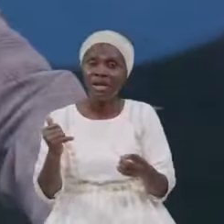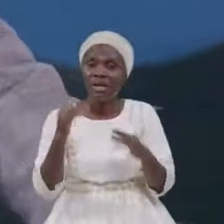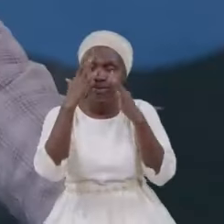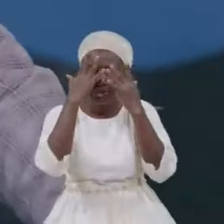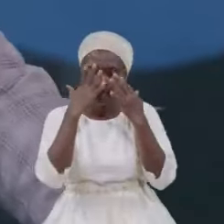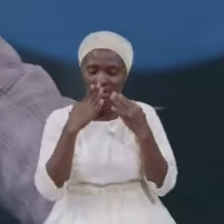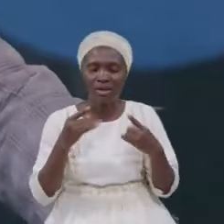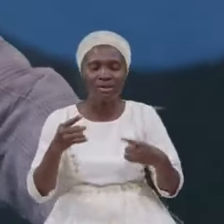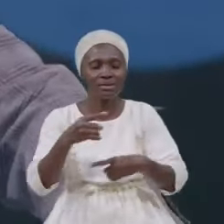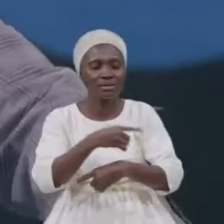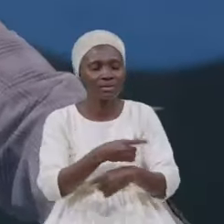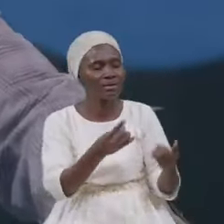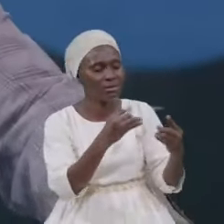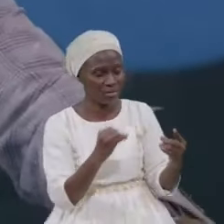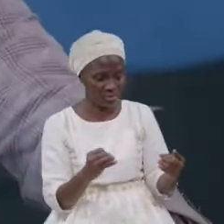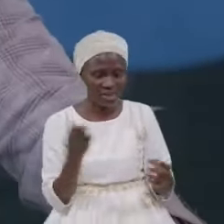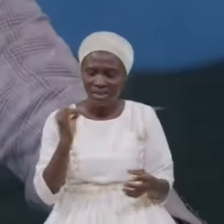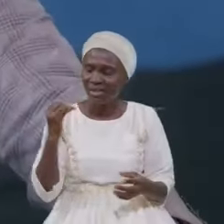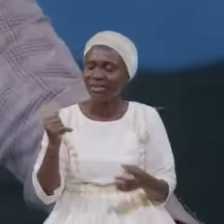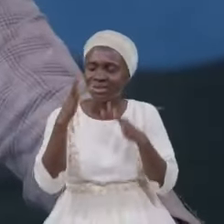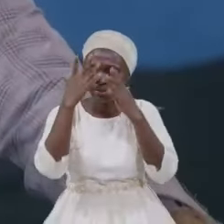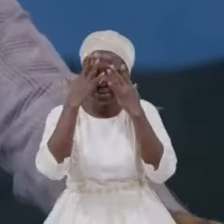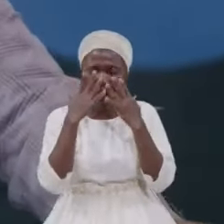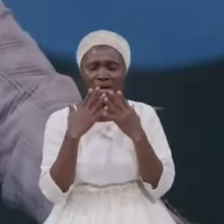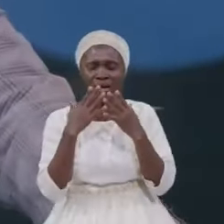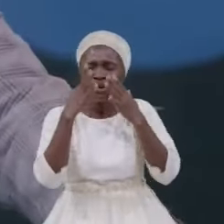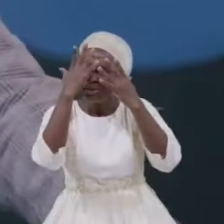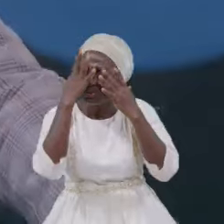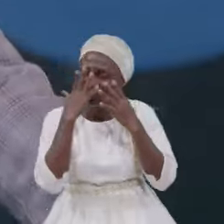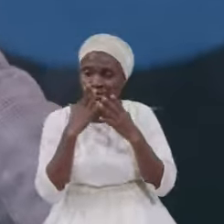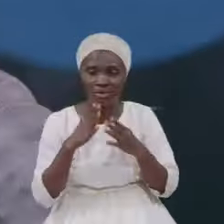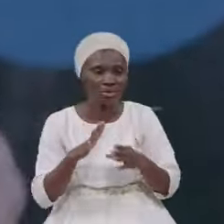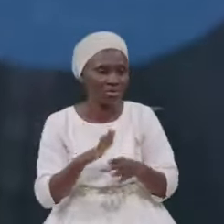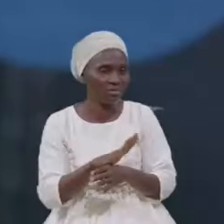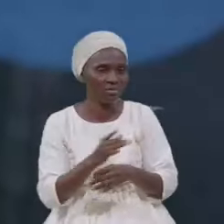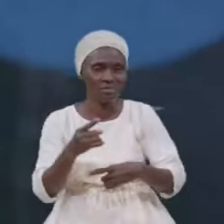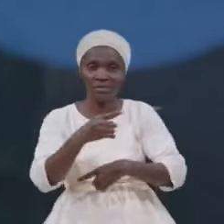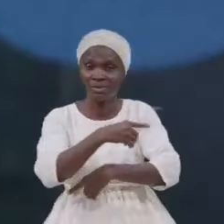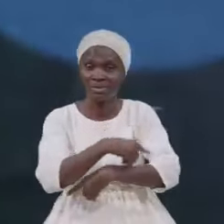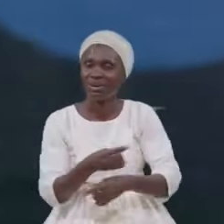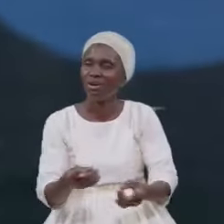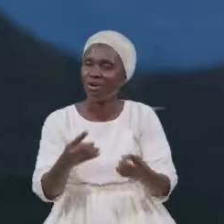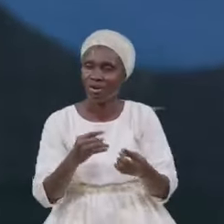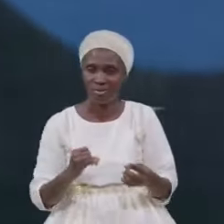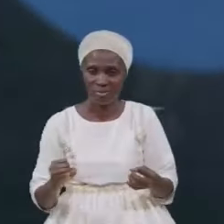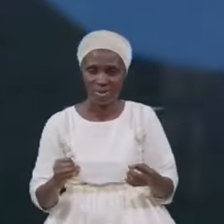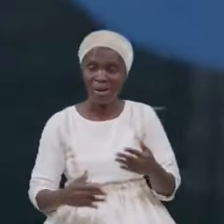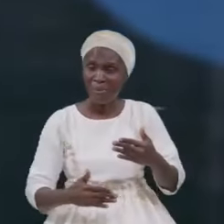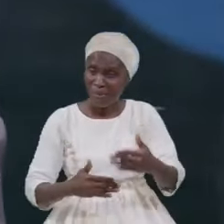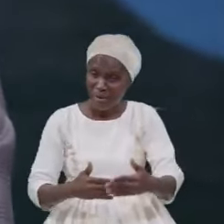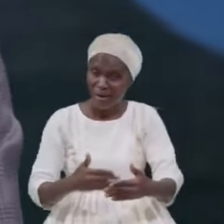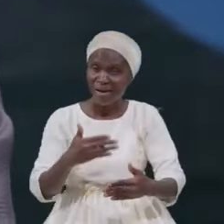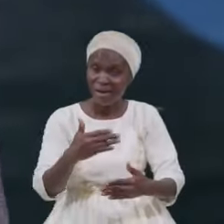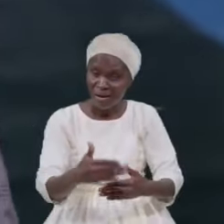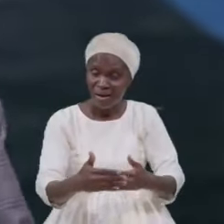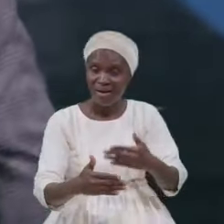sad, sorrowful day coming by and by. And it says, when the